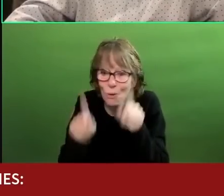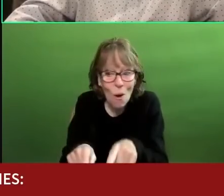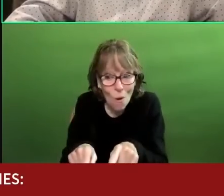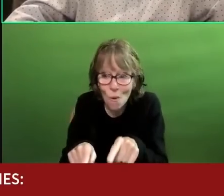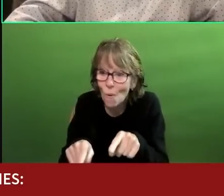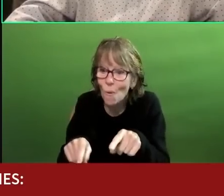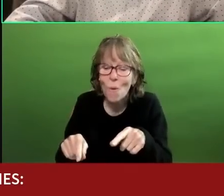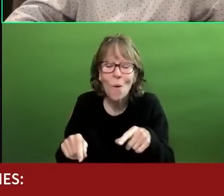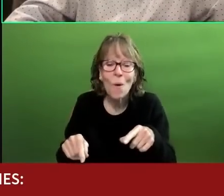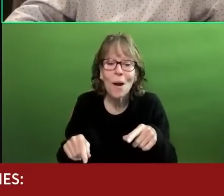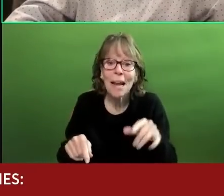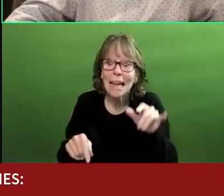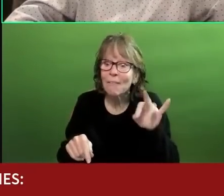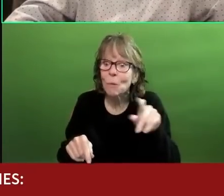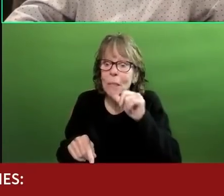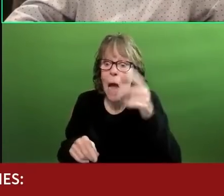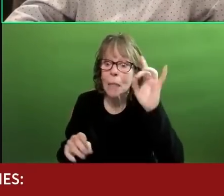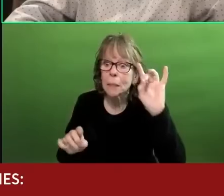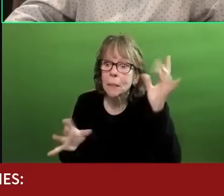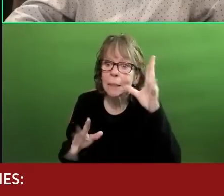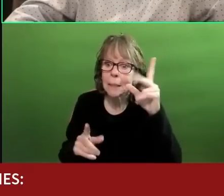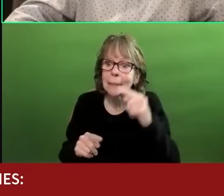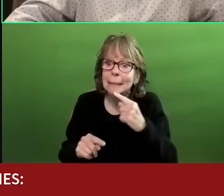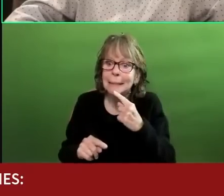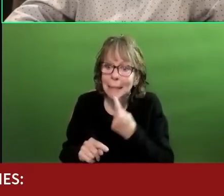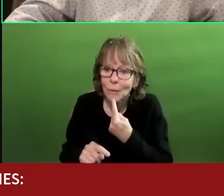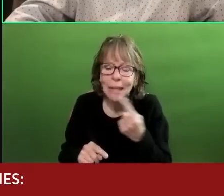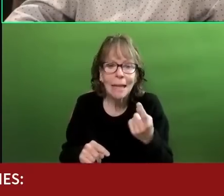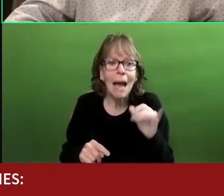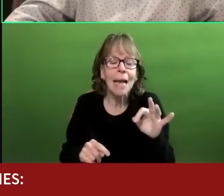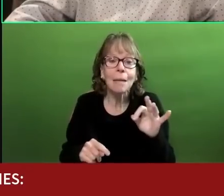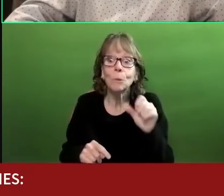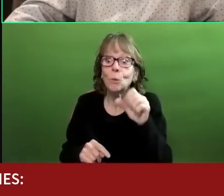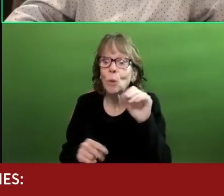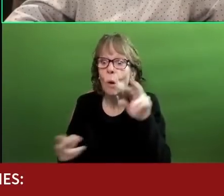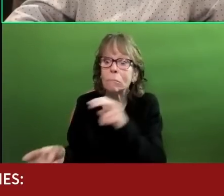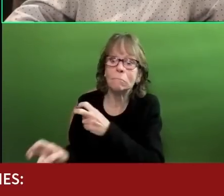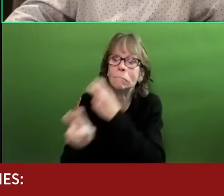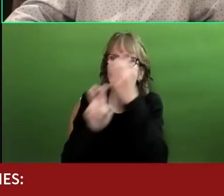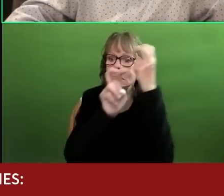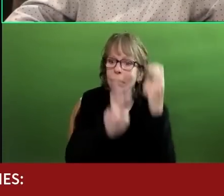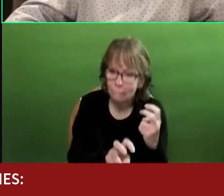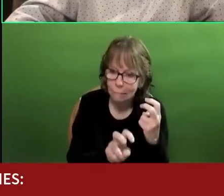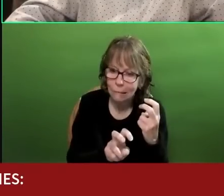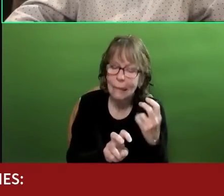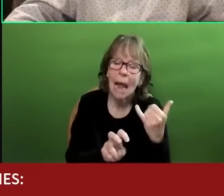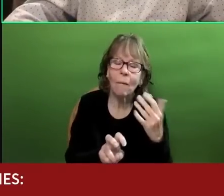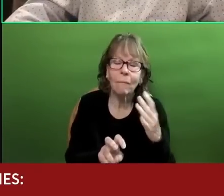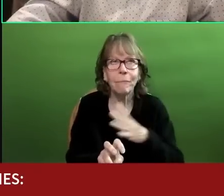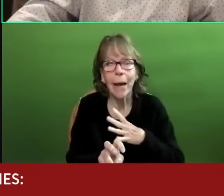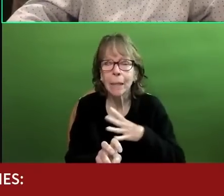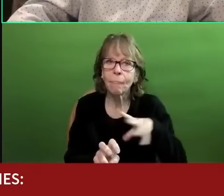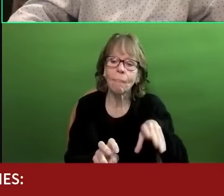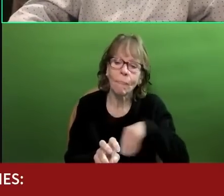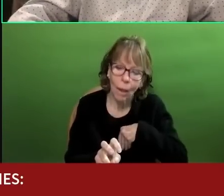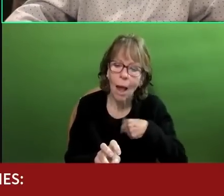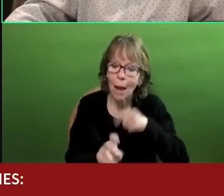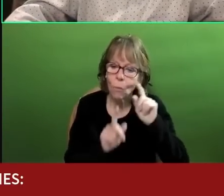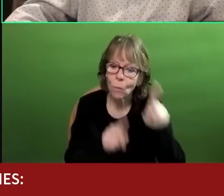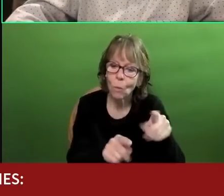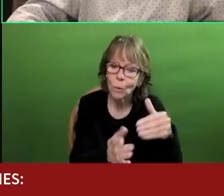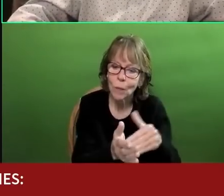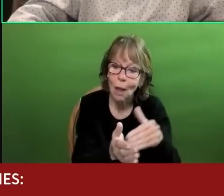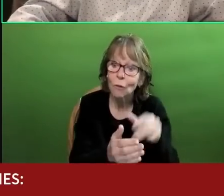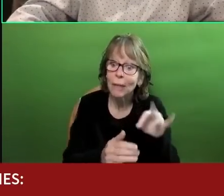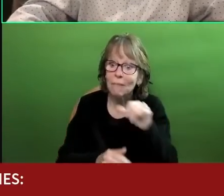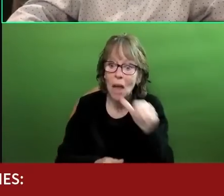I had to literally be in the place where I couldn't hardly get out of bed before I would seek medical care. Okay, last slide.